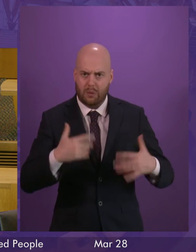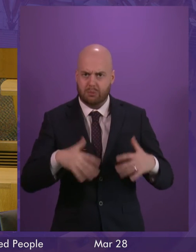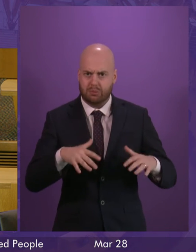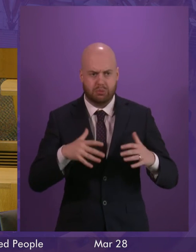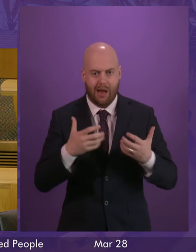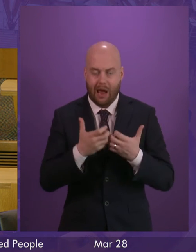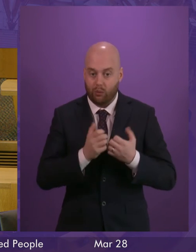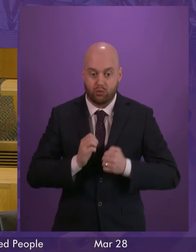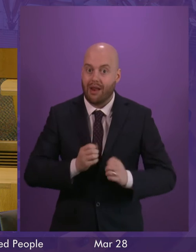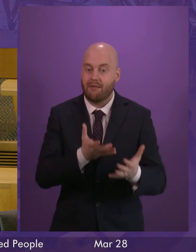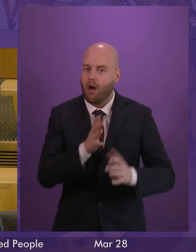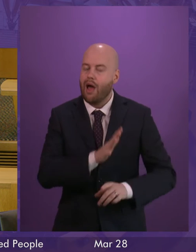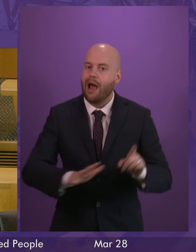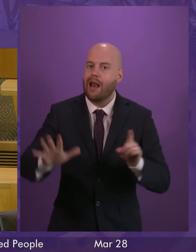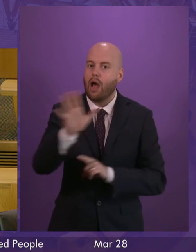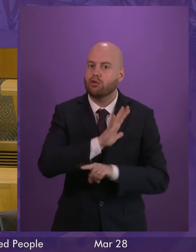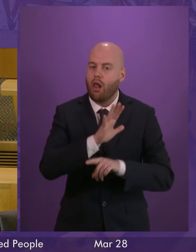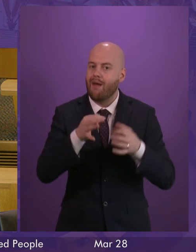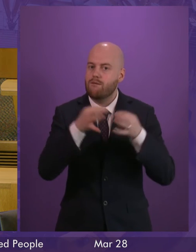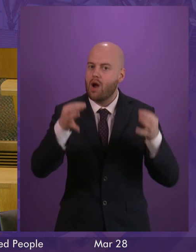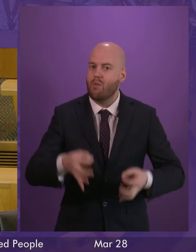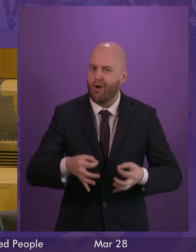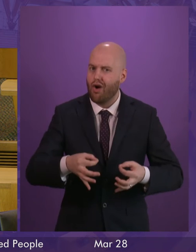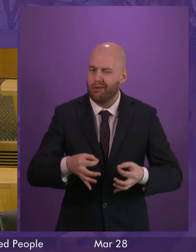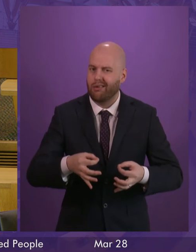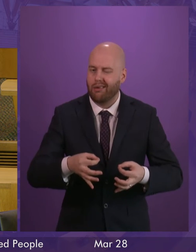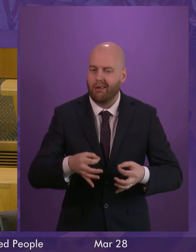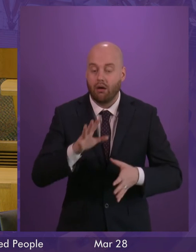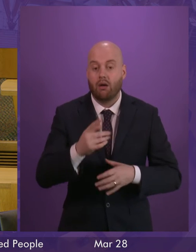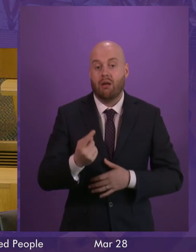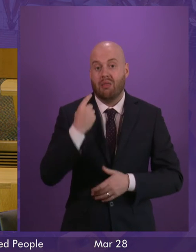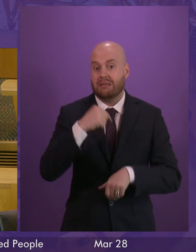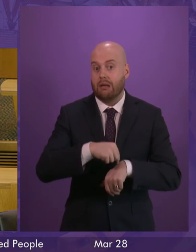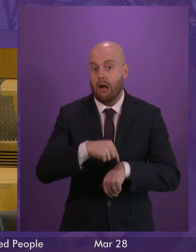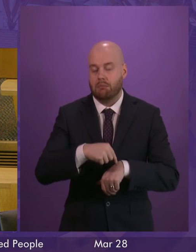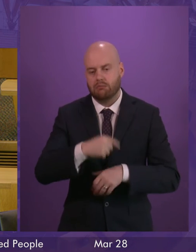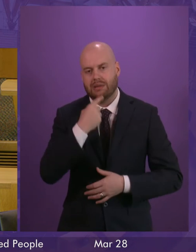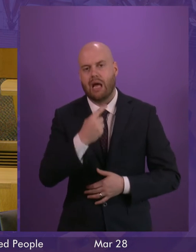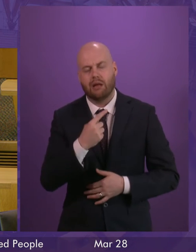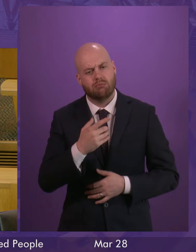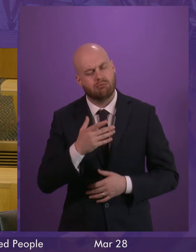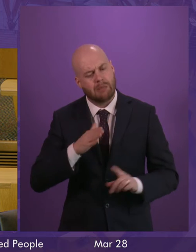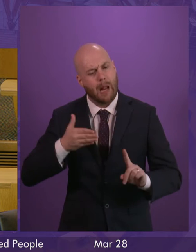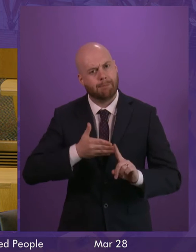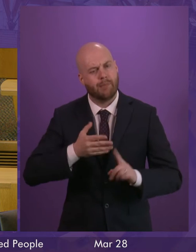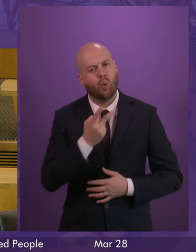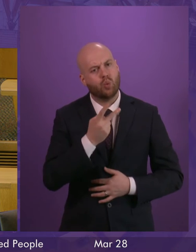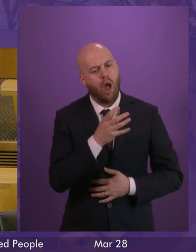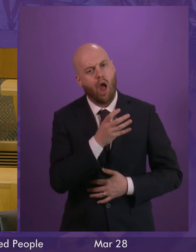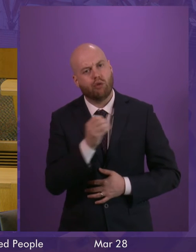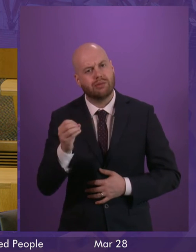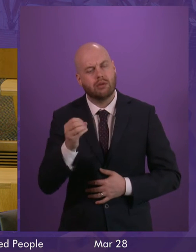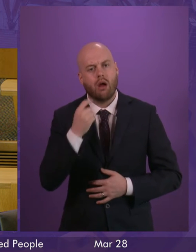the national outcome framework. One metropolitan authority said that year it would endeavour to get 200 young people with a